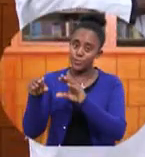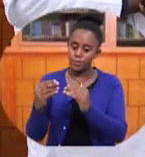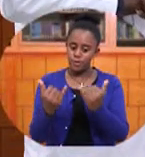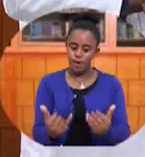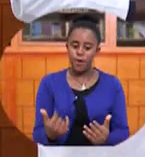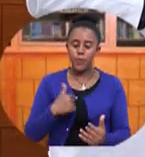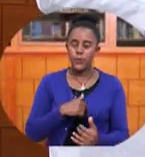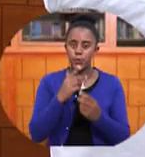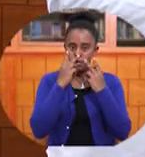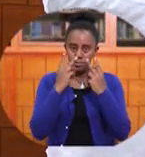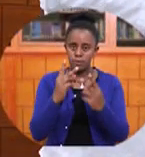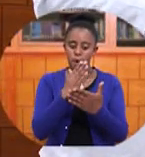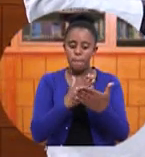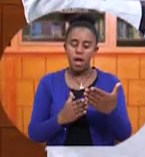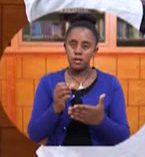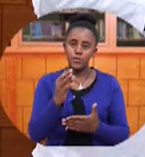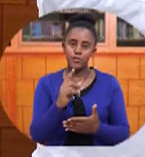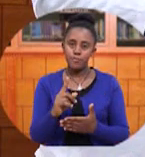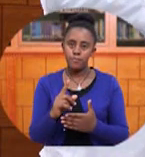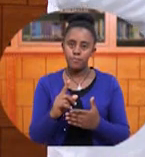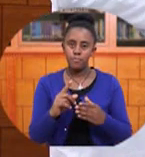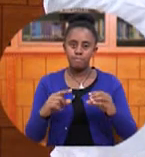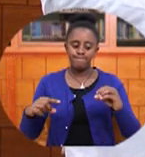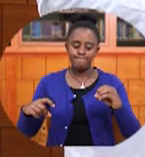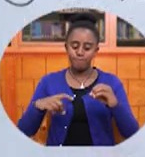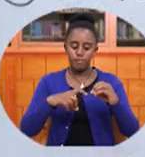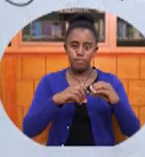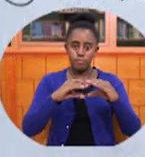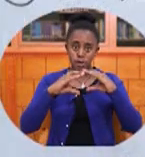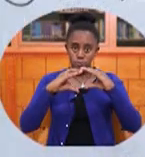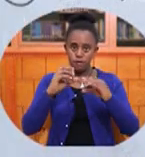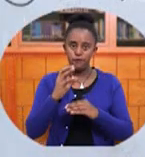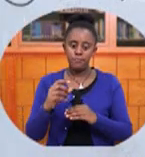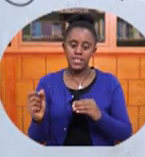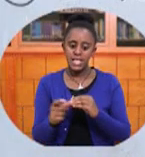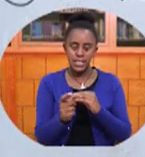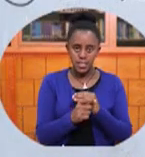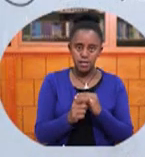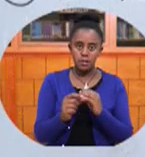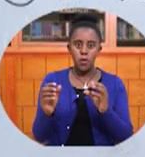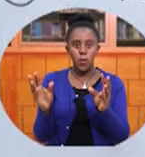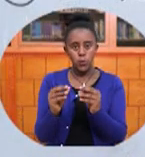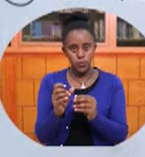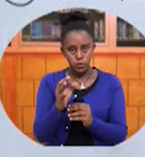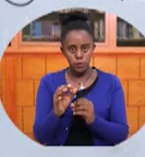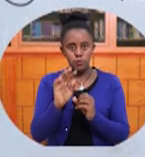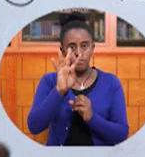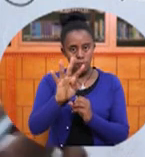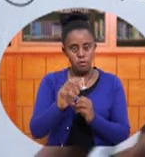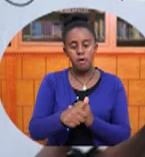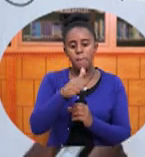Dear students, now we see the parts of embryo of a seed. Embryo of a seed is